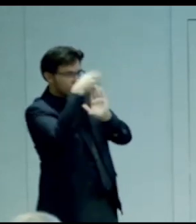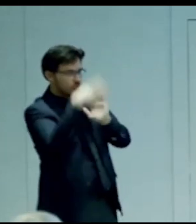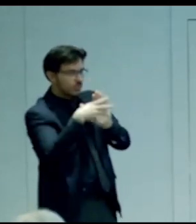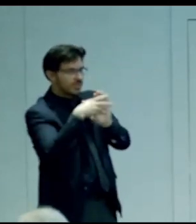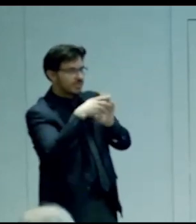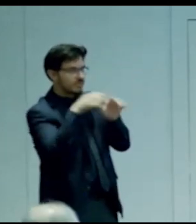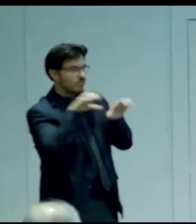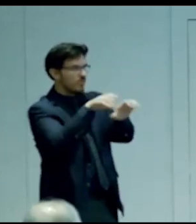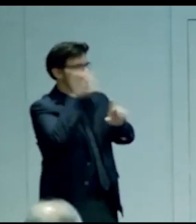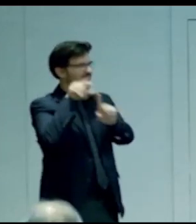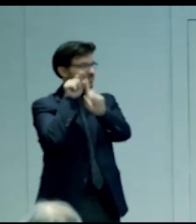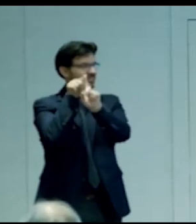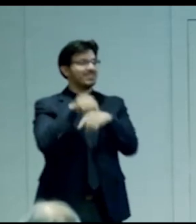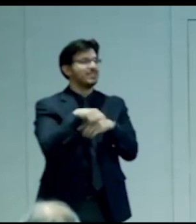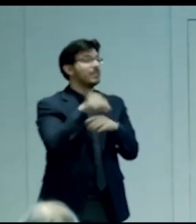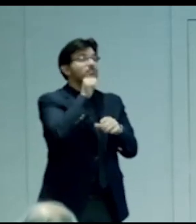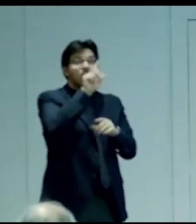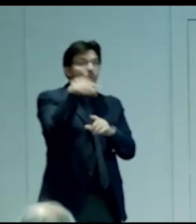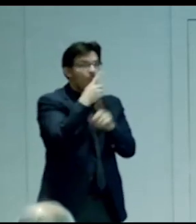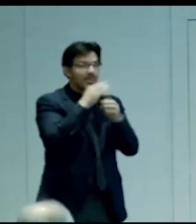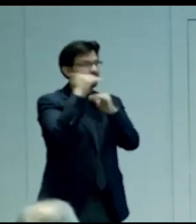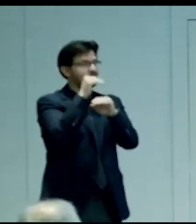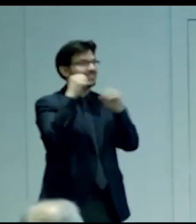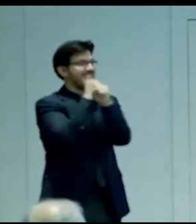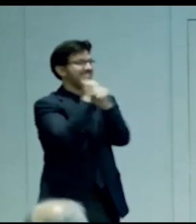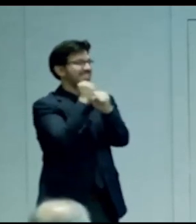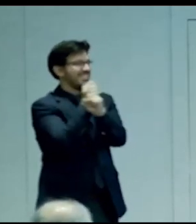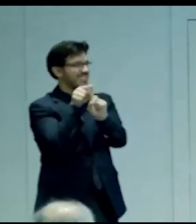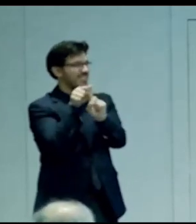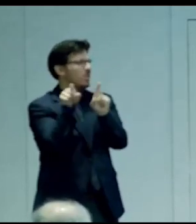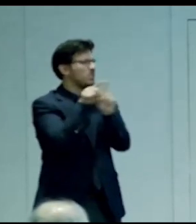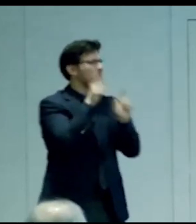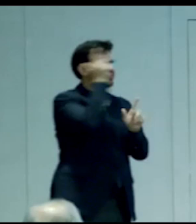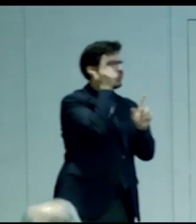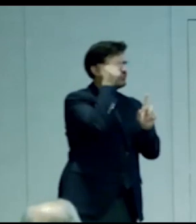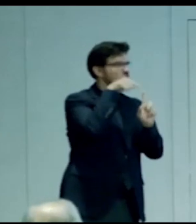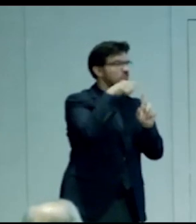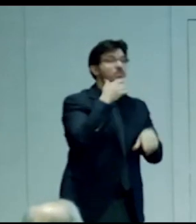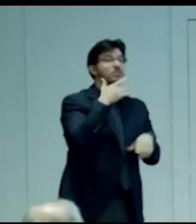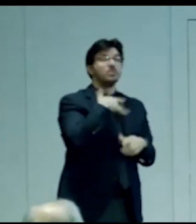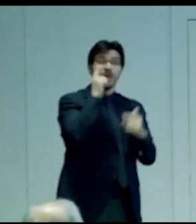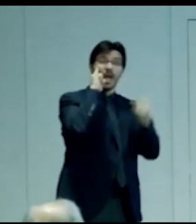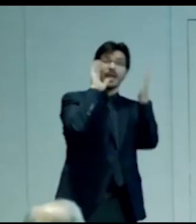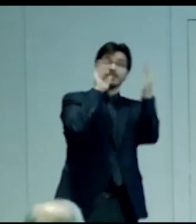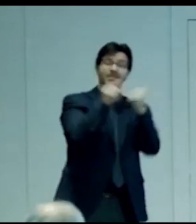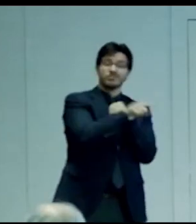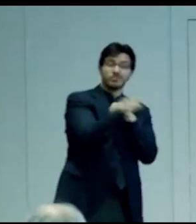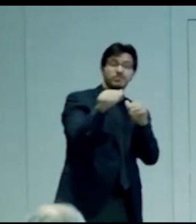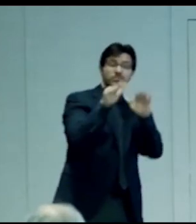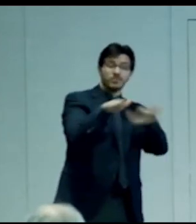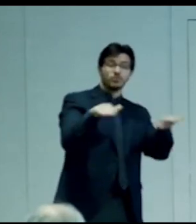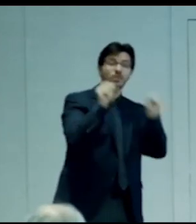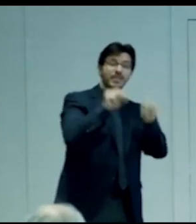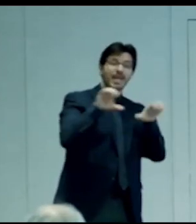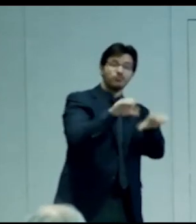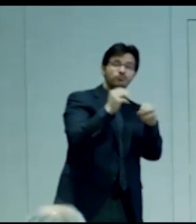it's not just statistical. Think logically. If you expect children to be able to use mathematics to solve